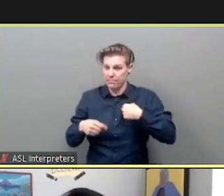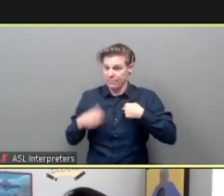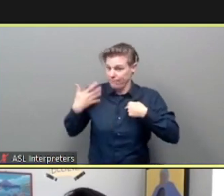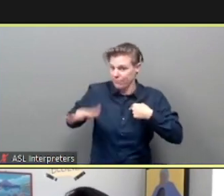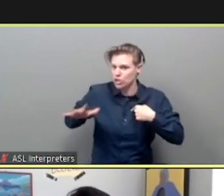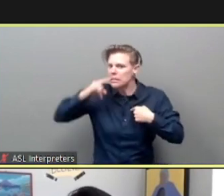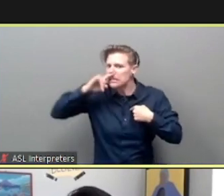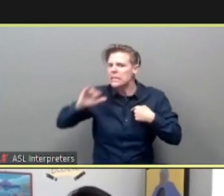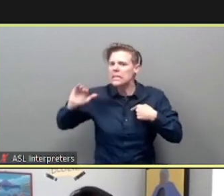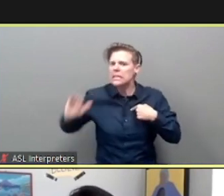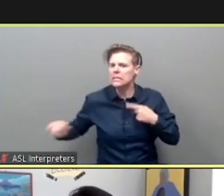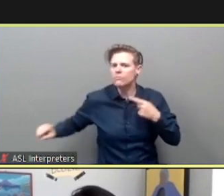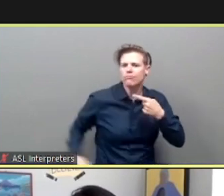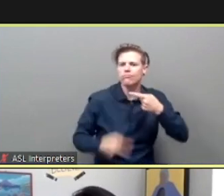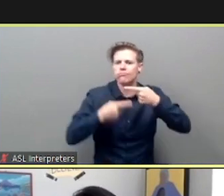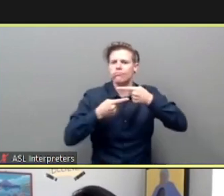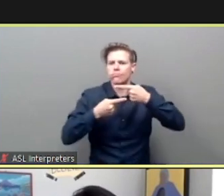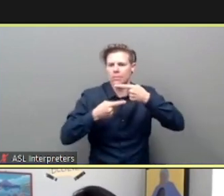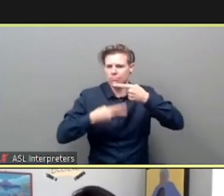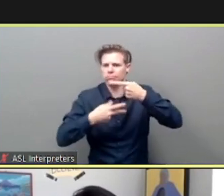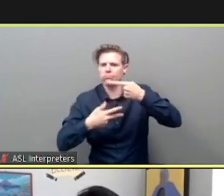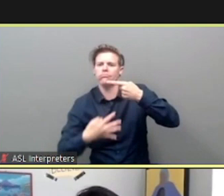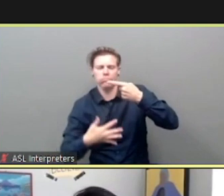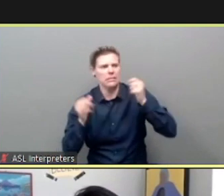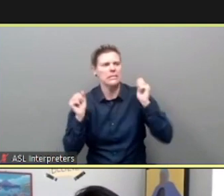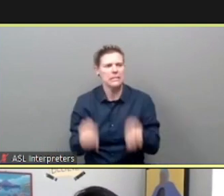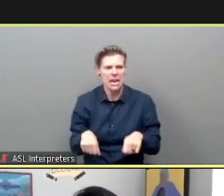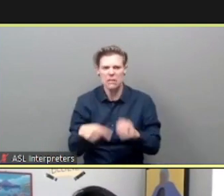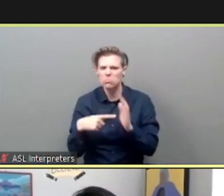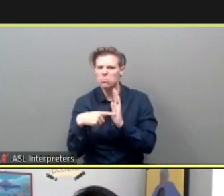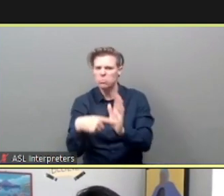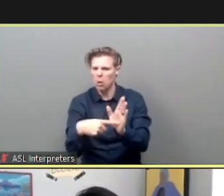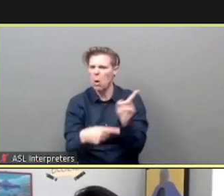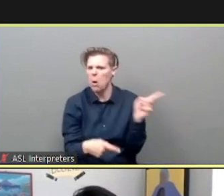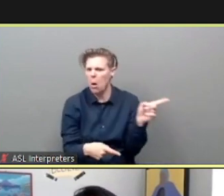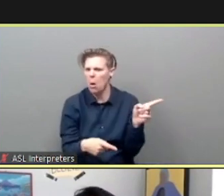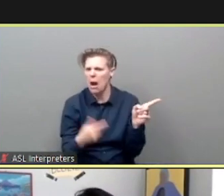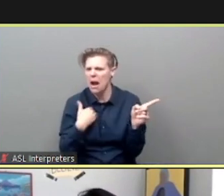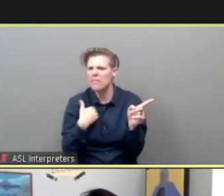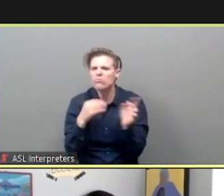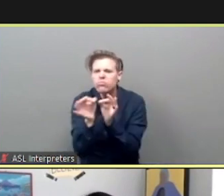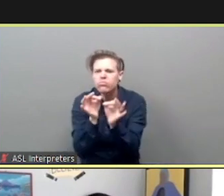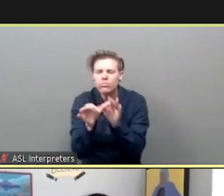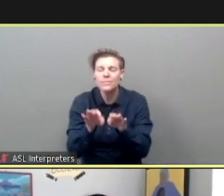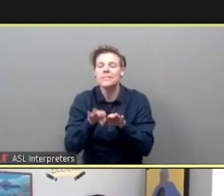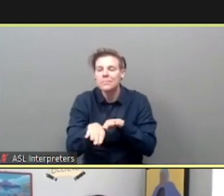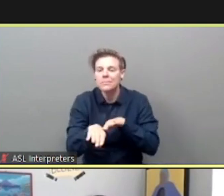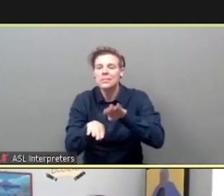vaccinenewmexico.org/kids where it shows you how to link your profile to your kid's profile.